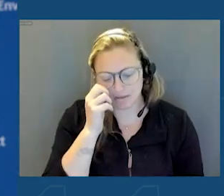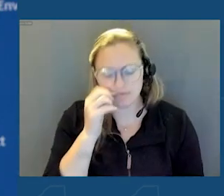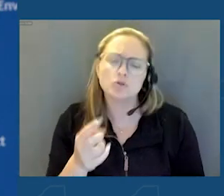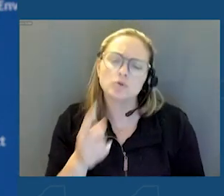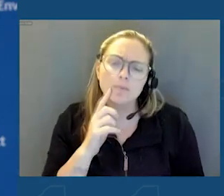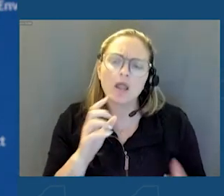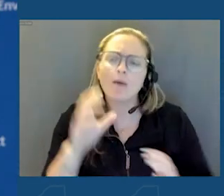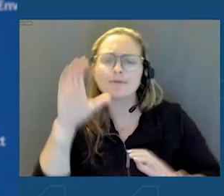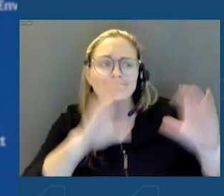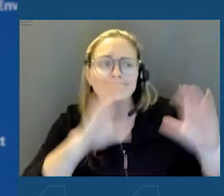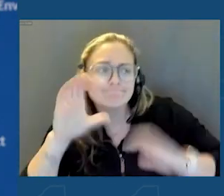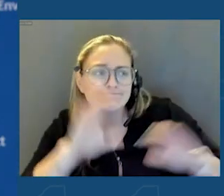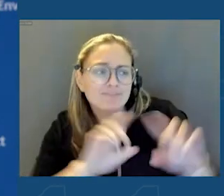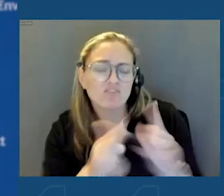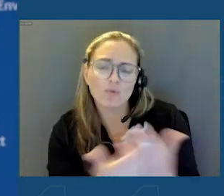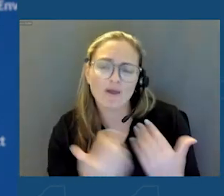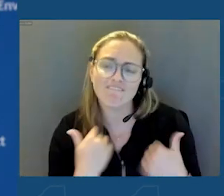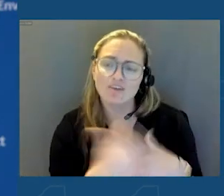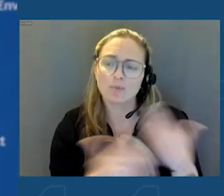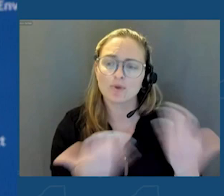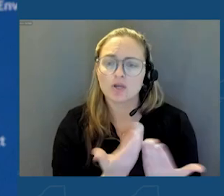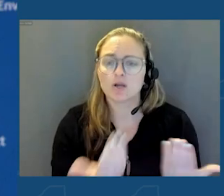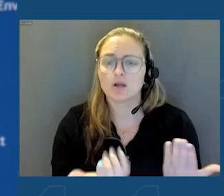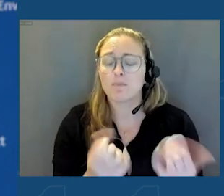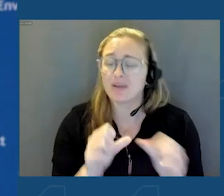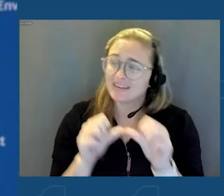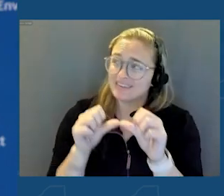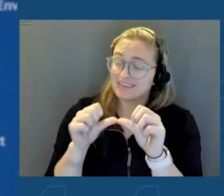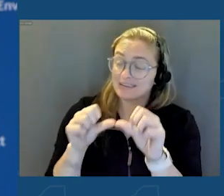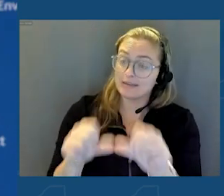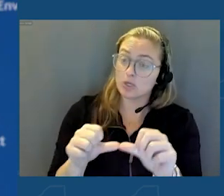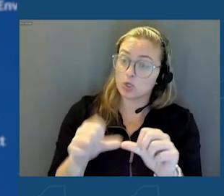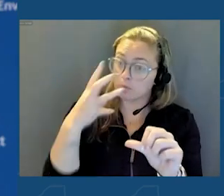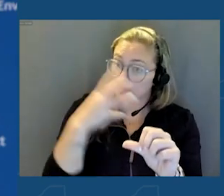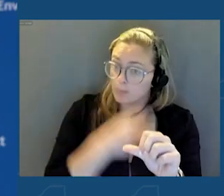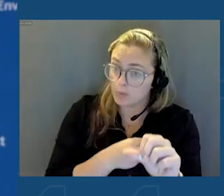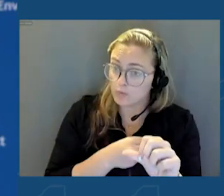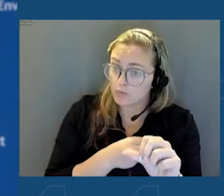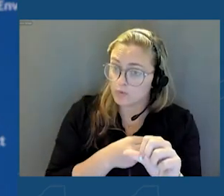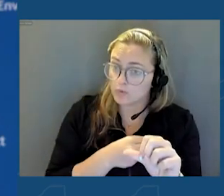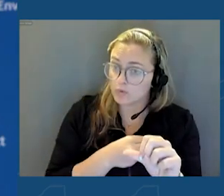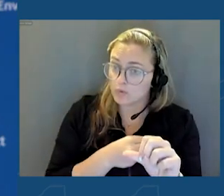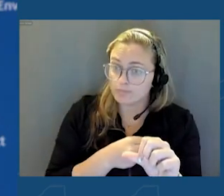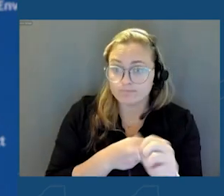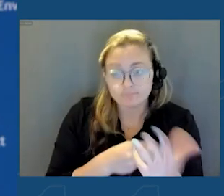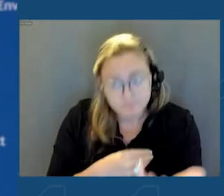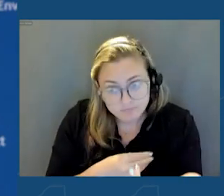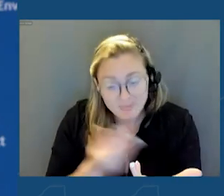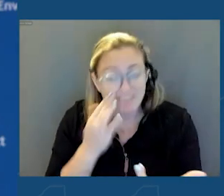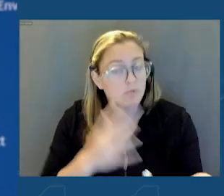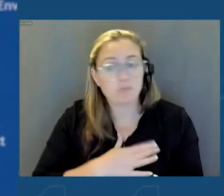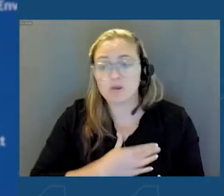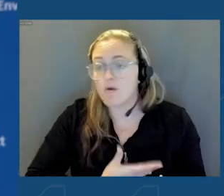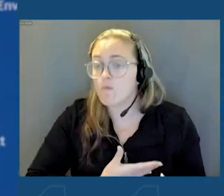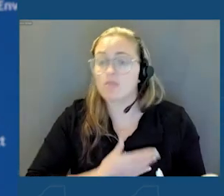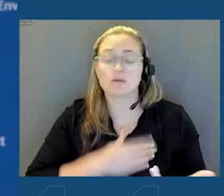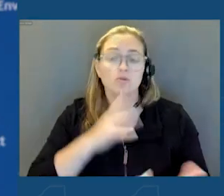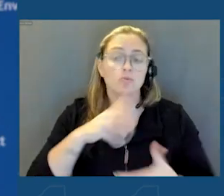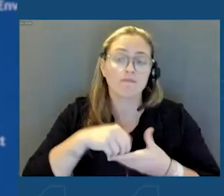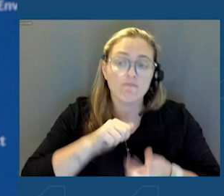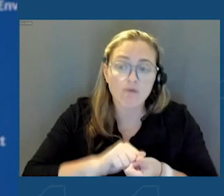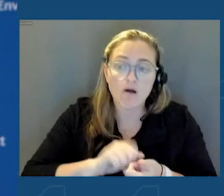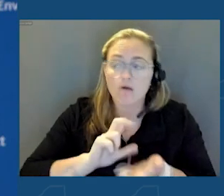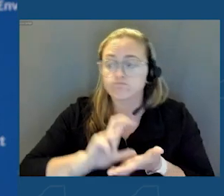magnificent assets. But they don't stay magnificent without people being involved and putting the money and protecting them and enhancing